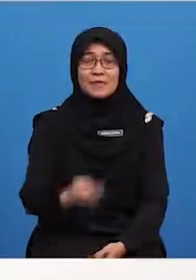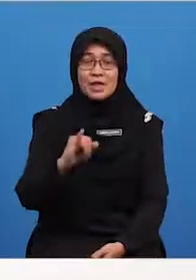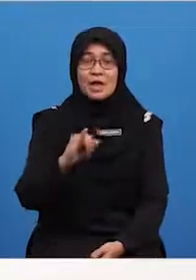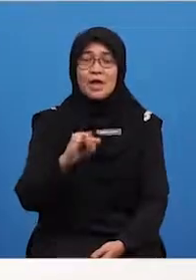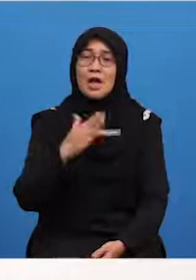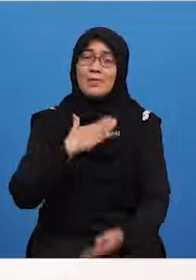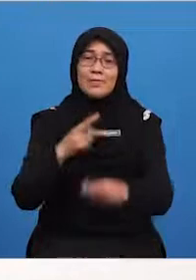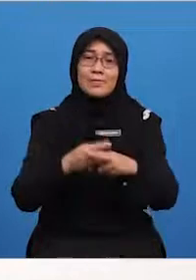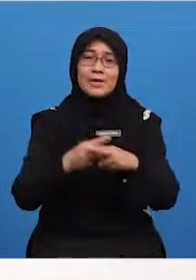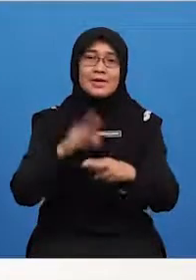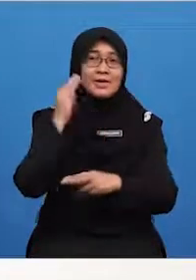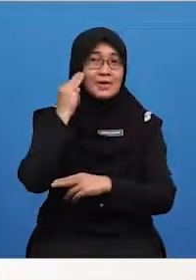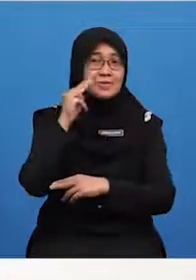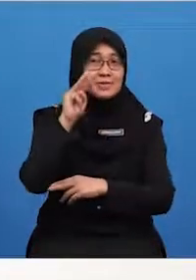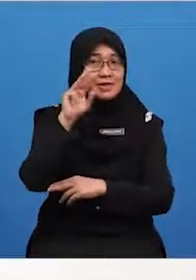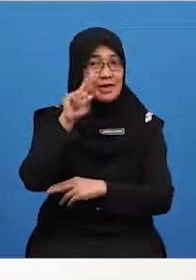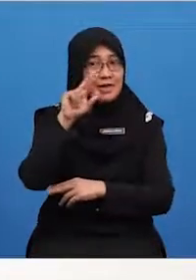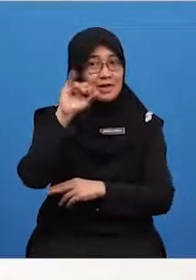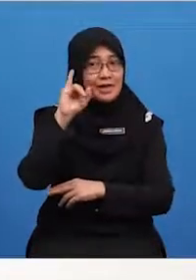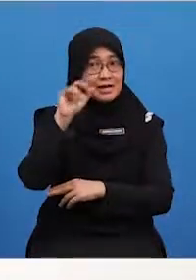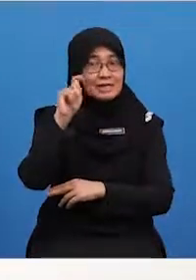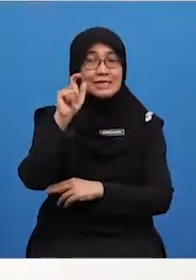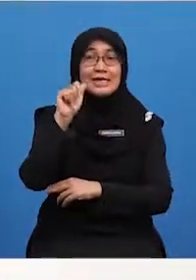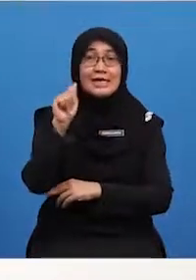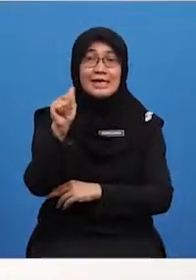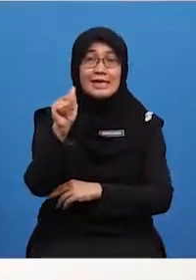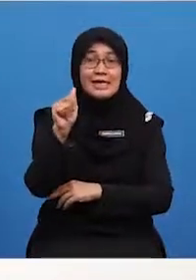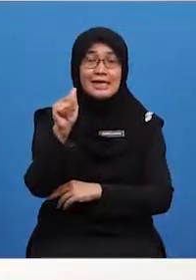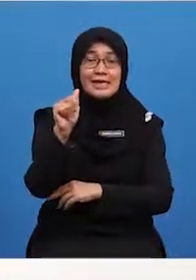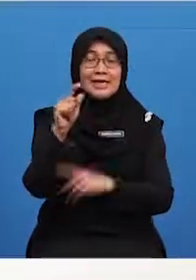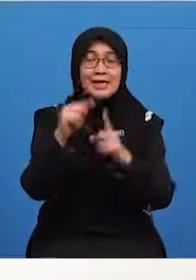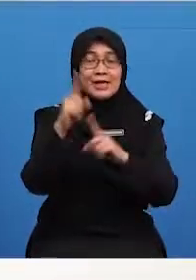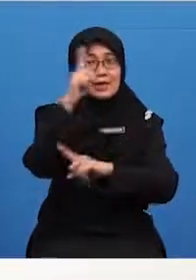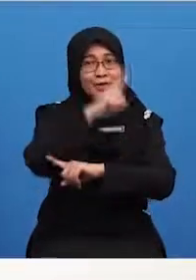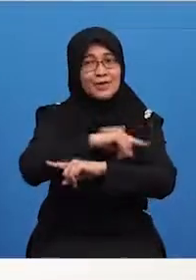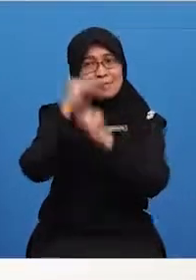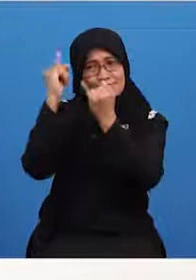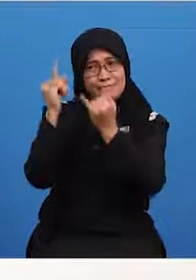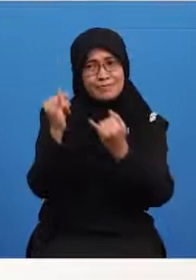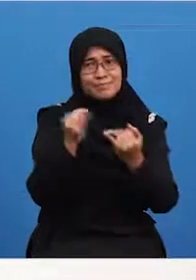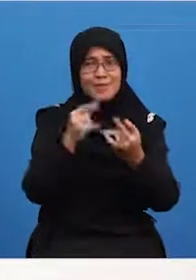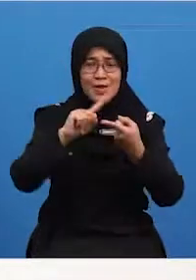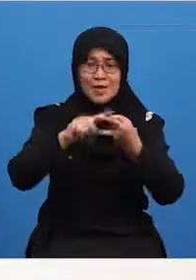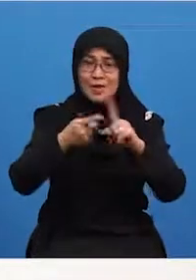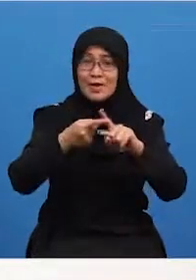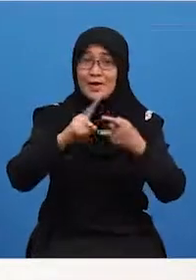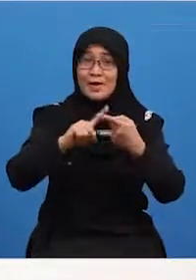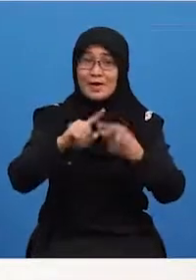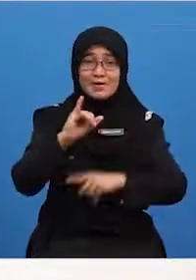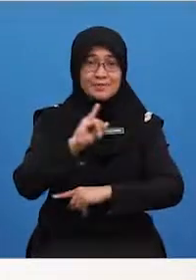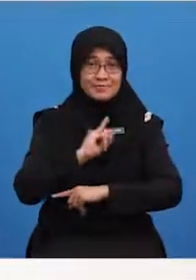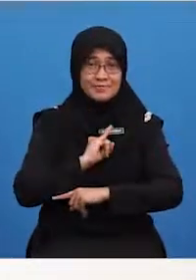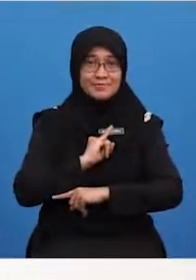is Miss Rita, and today I have invited a very special friend of mine to help us